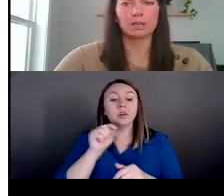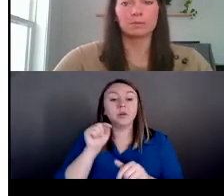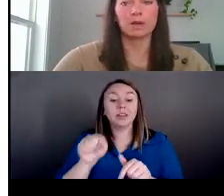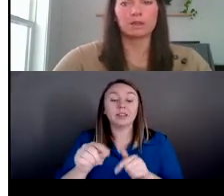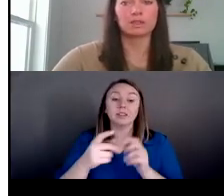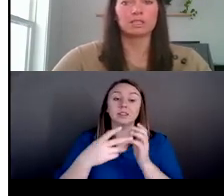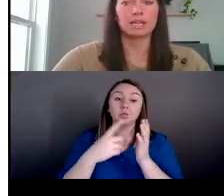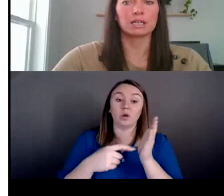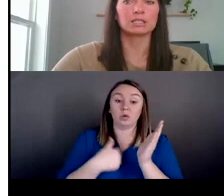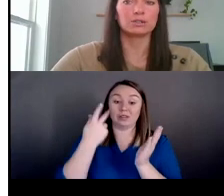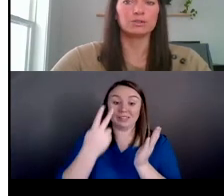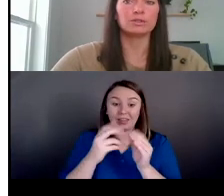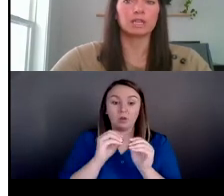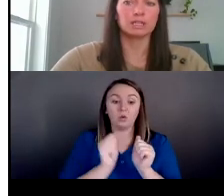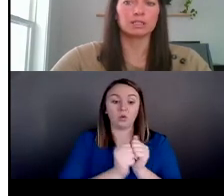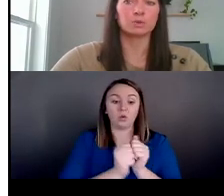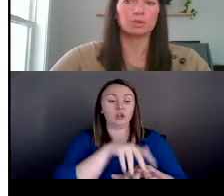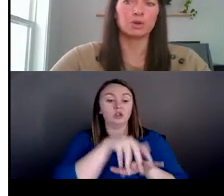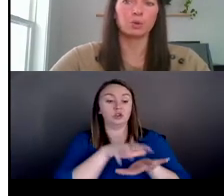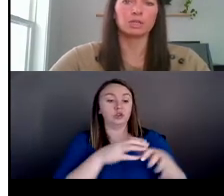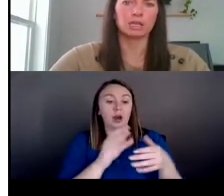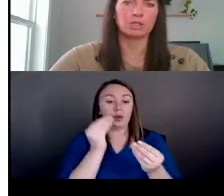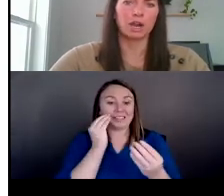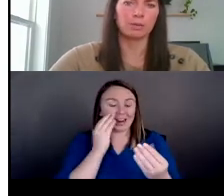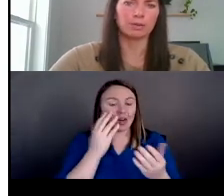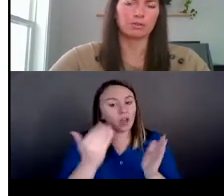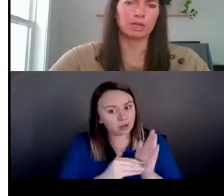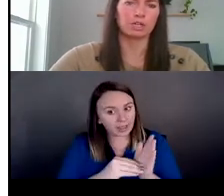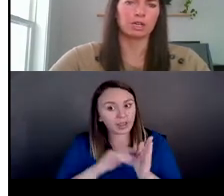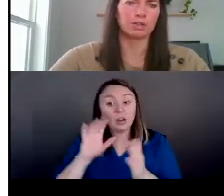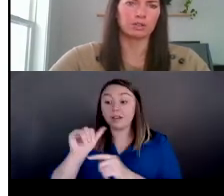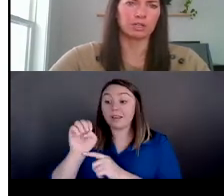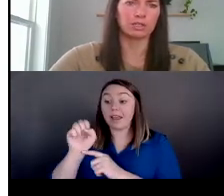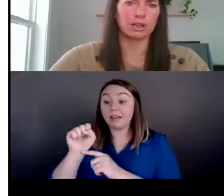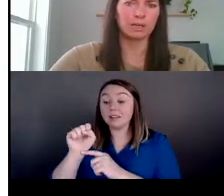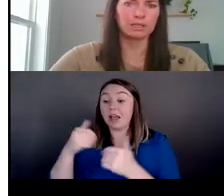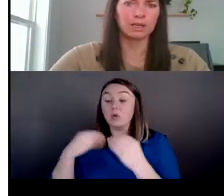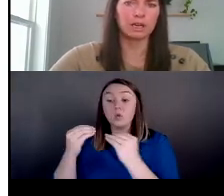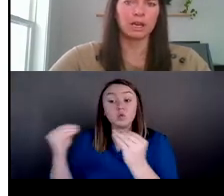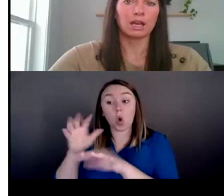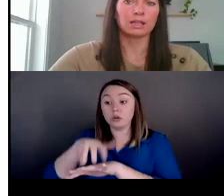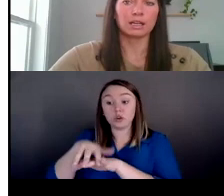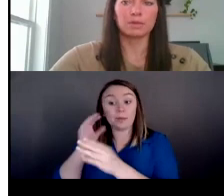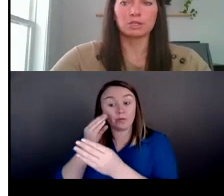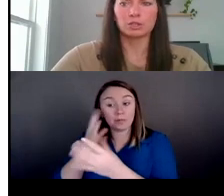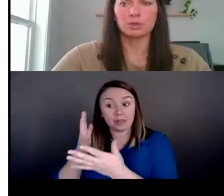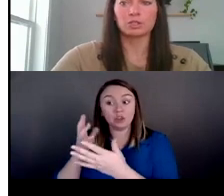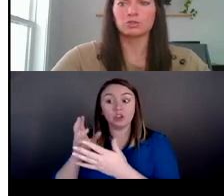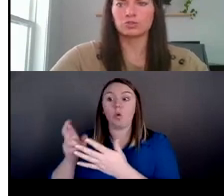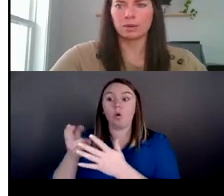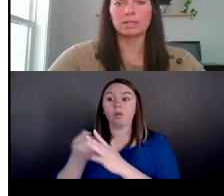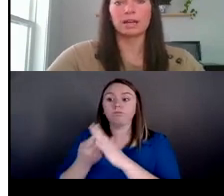again, keep in mind that this data excludes cases with no related tribal information entered into NamUs. And like I mentioned,